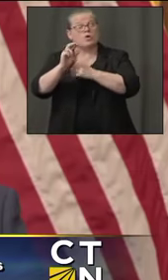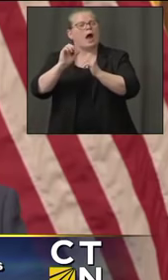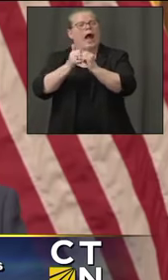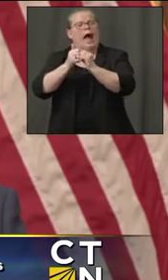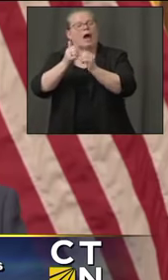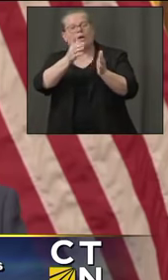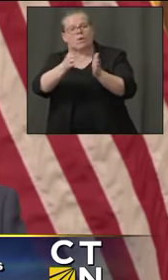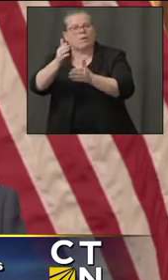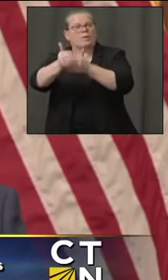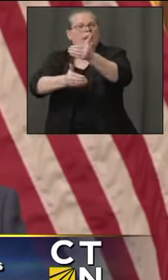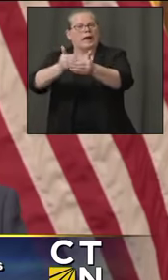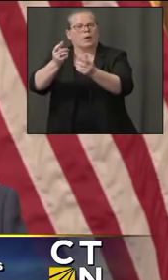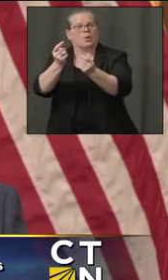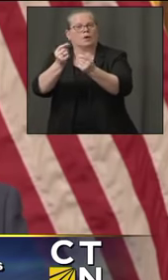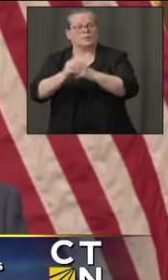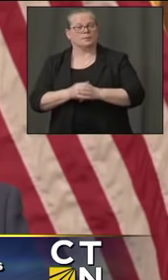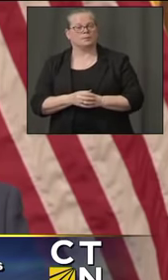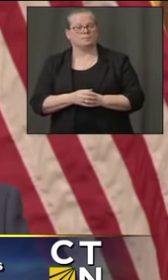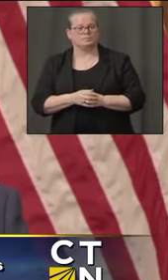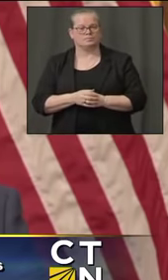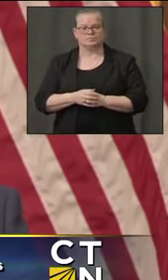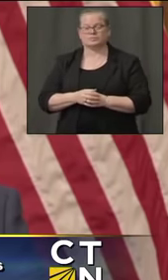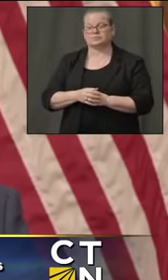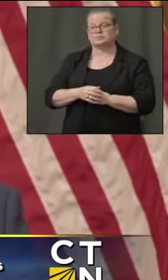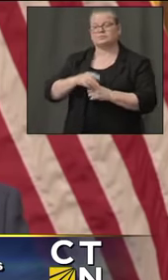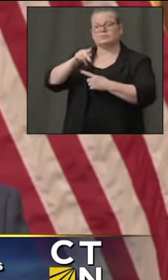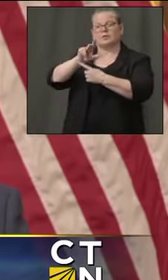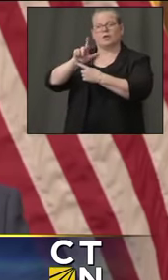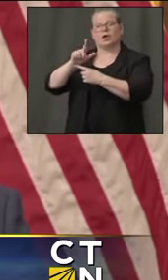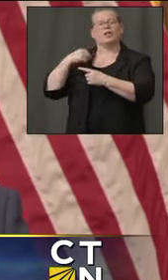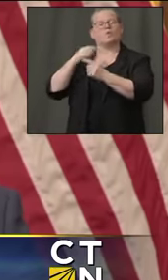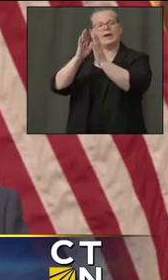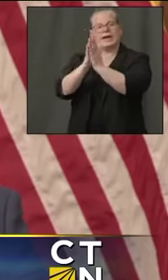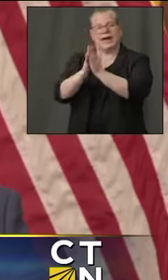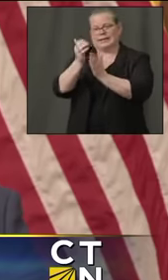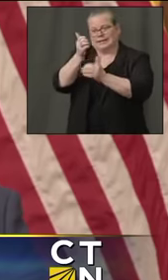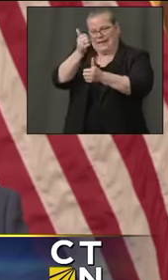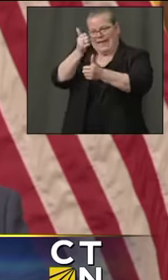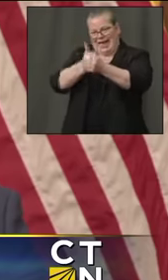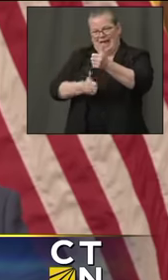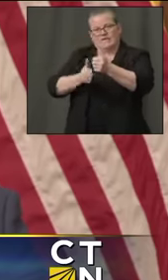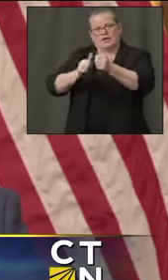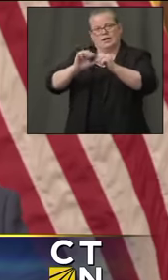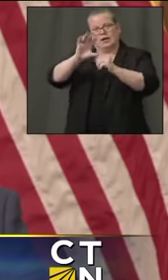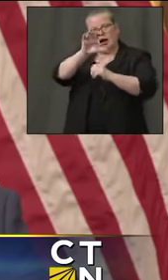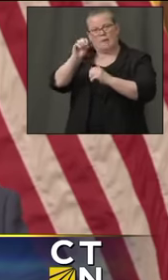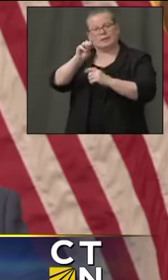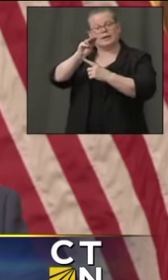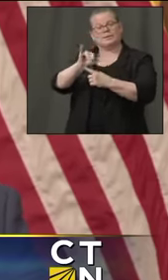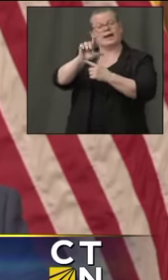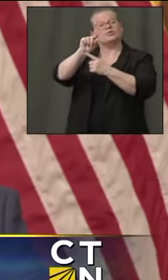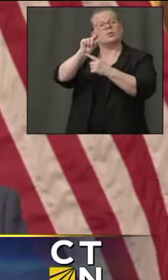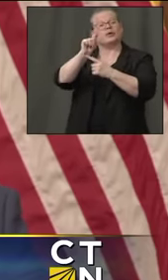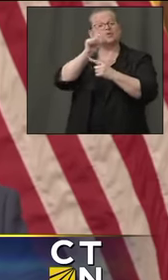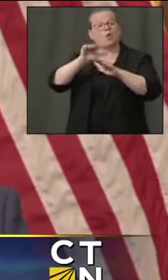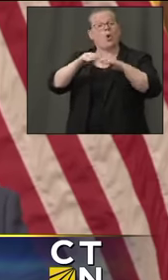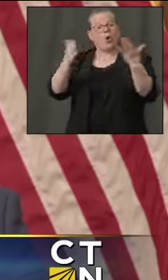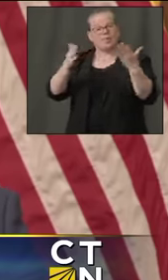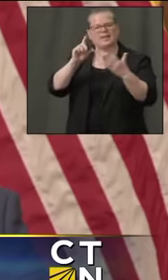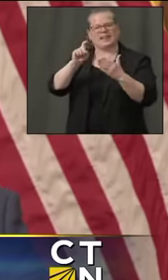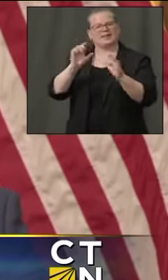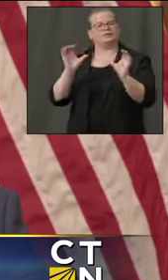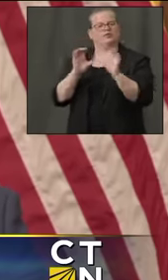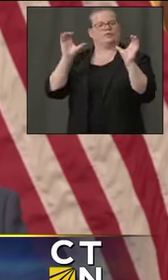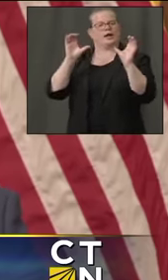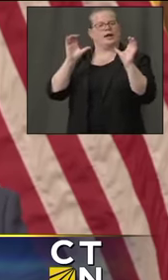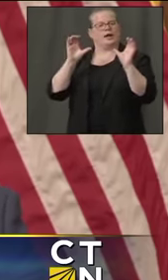the recourse is we ask every entity that's going to be opening May 20th to self-certify. Now they'll get all the necessary guidelines and also